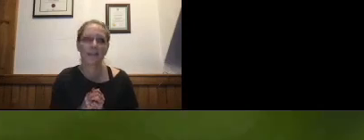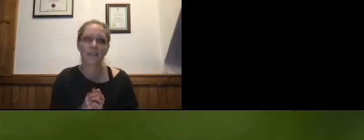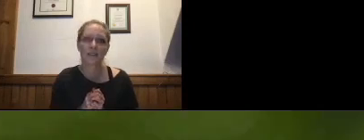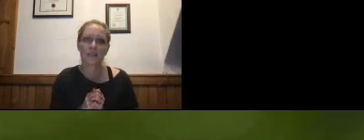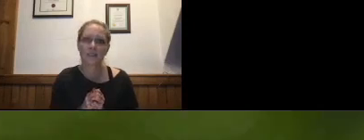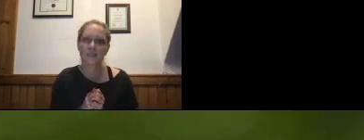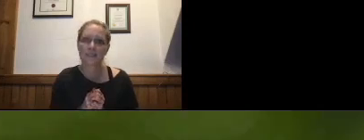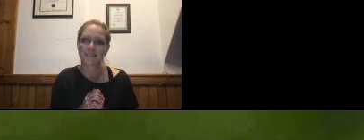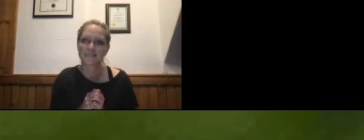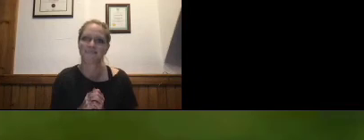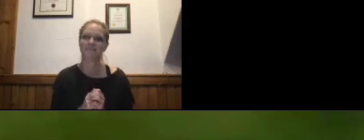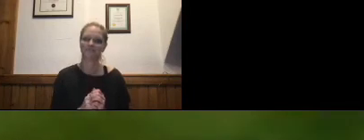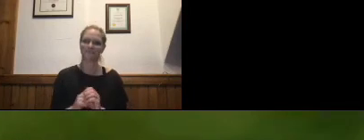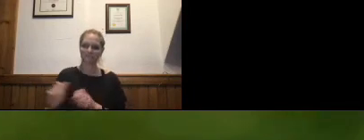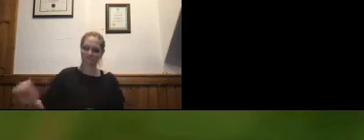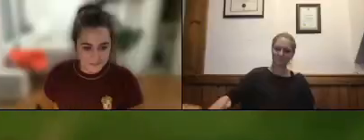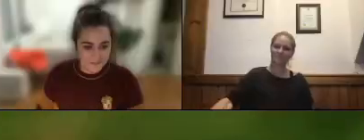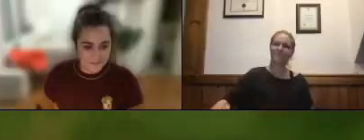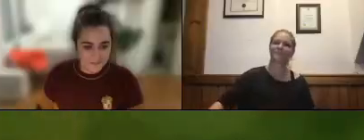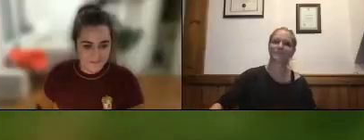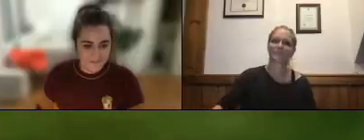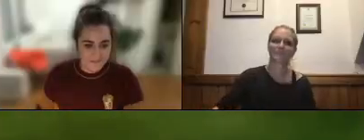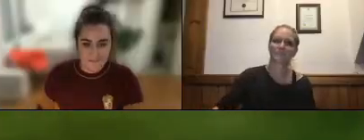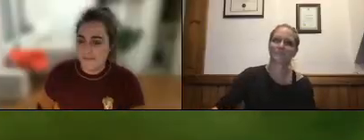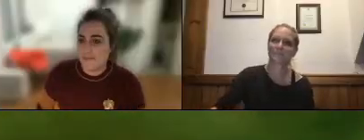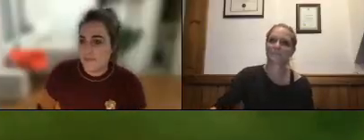to answer any questions.